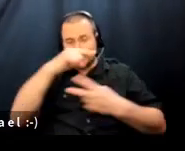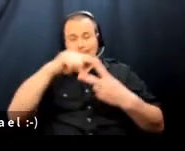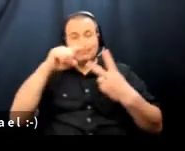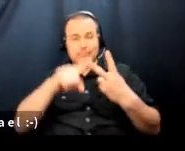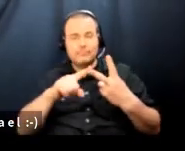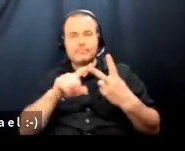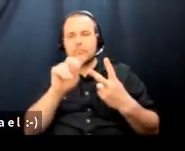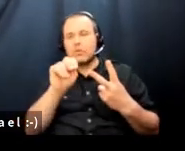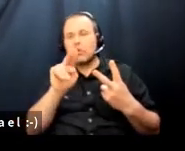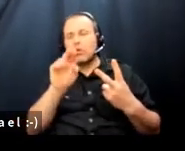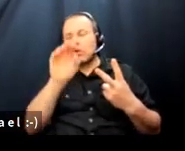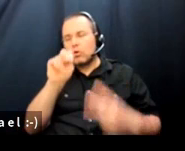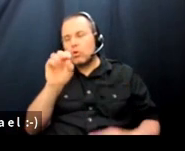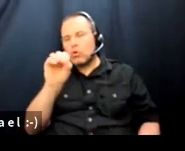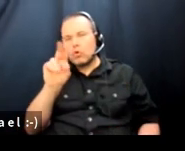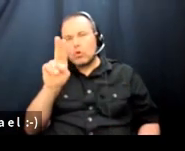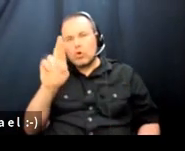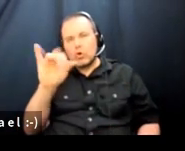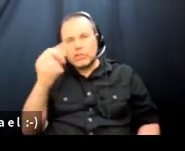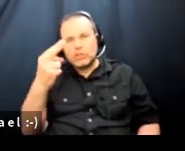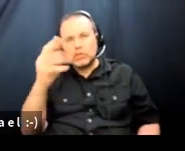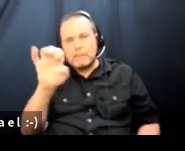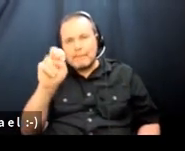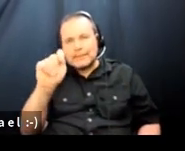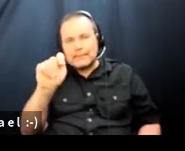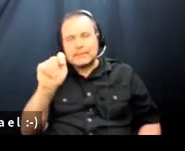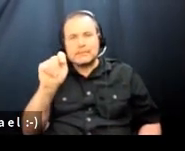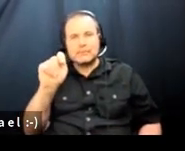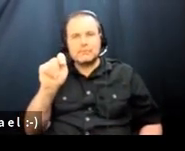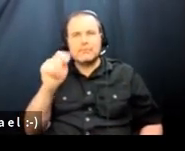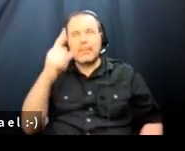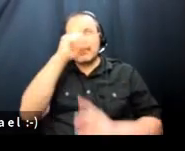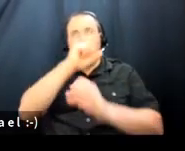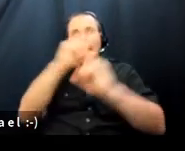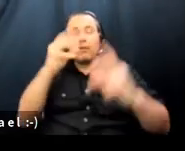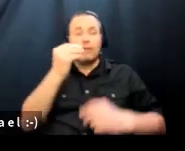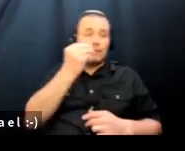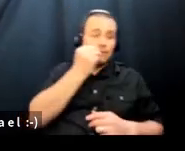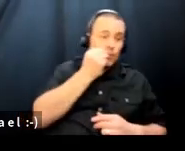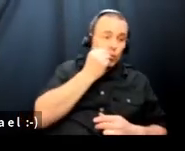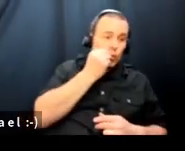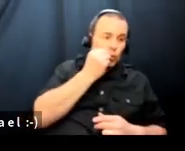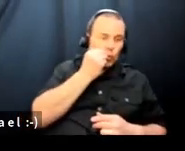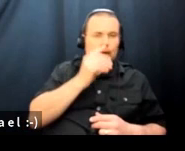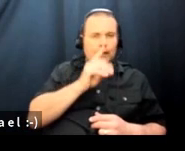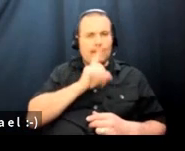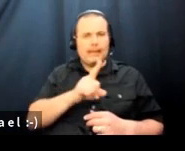that, think of food as fuel. And what is that